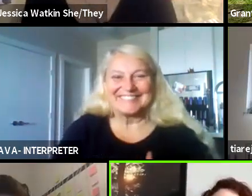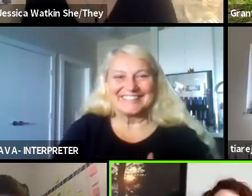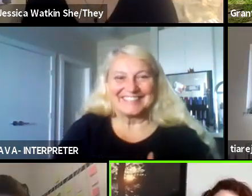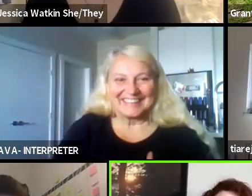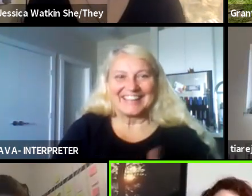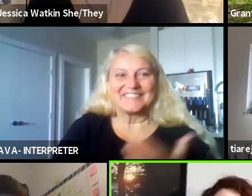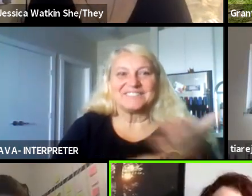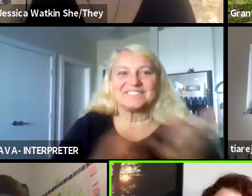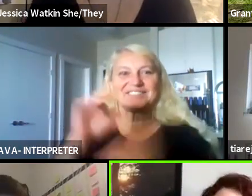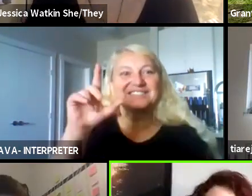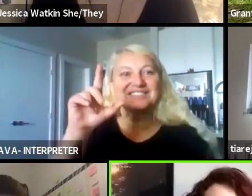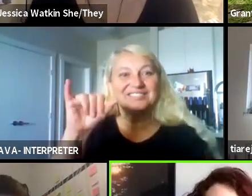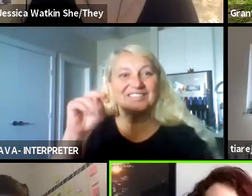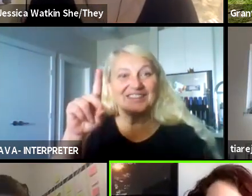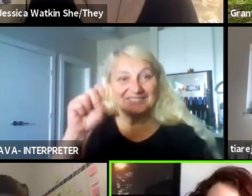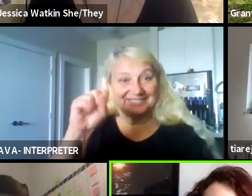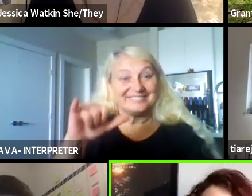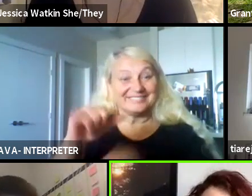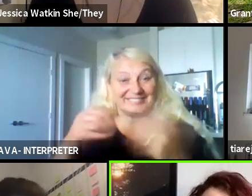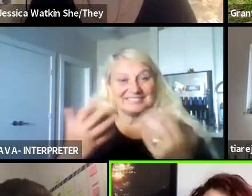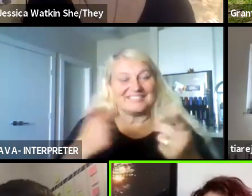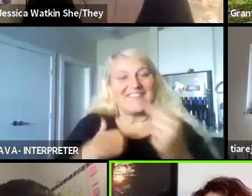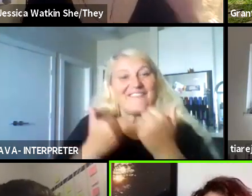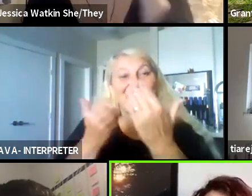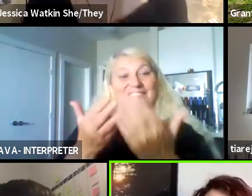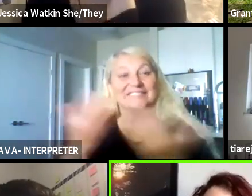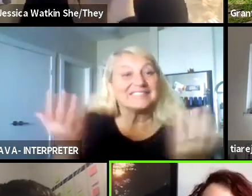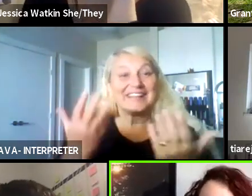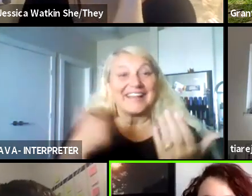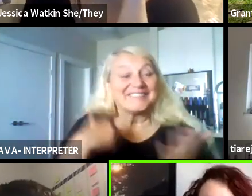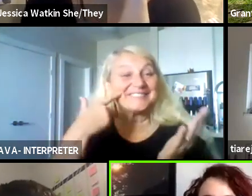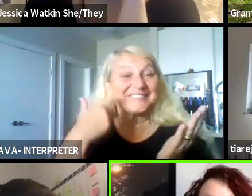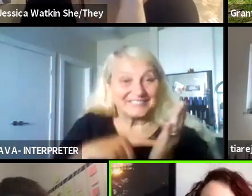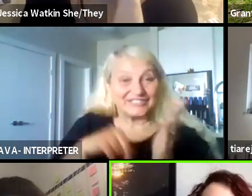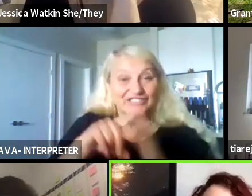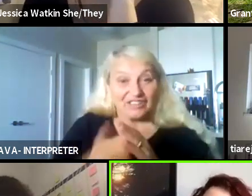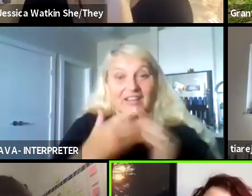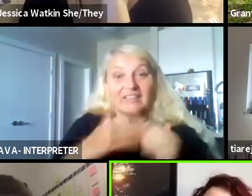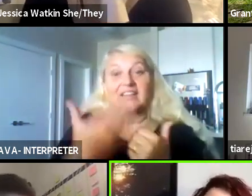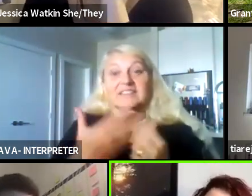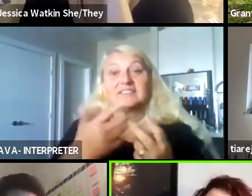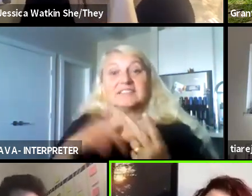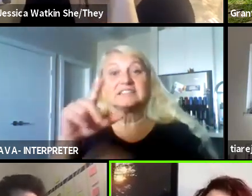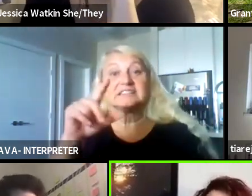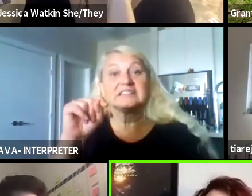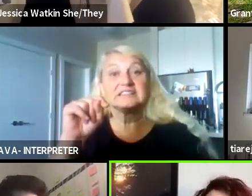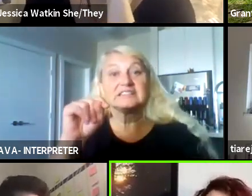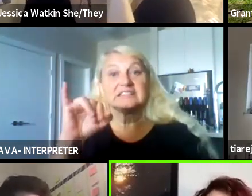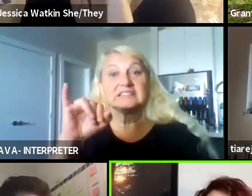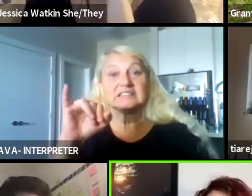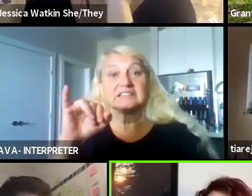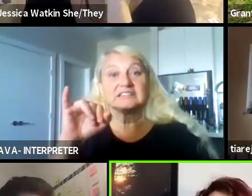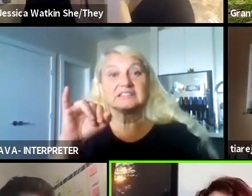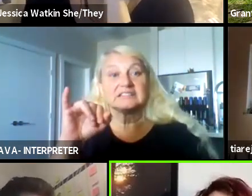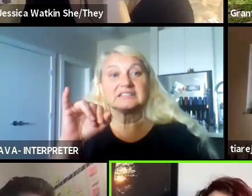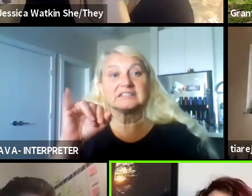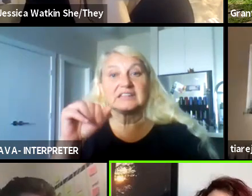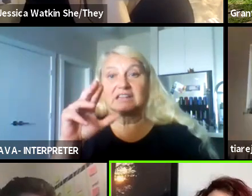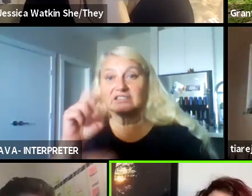So maybe I'll just offer some of the things that I noticed to start. And then Thierry, if you have things that also you feel like as